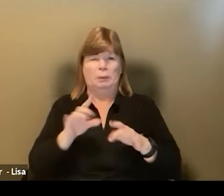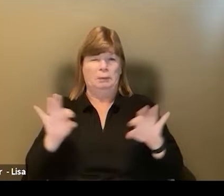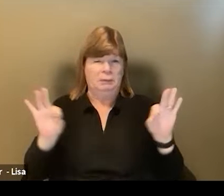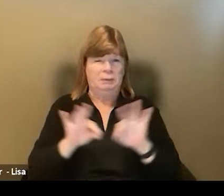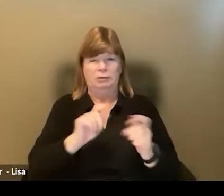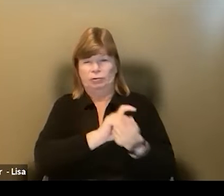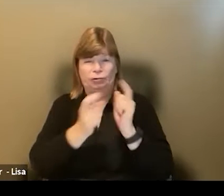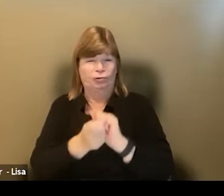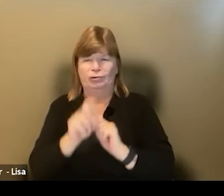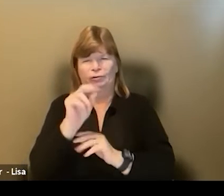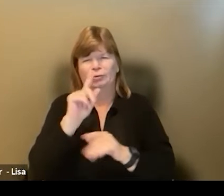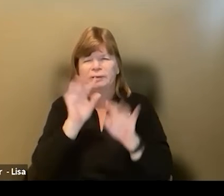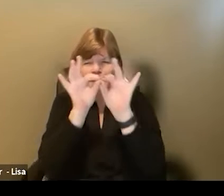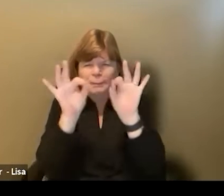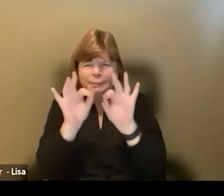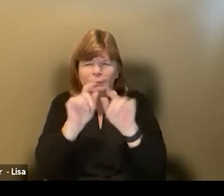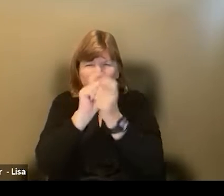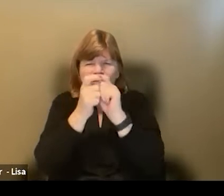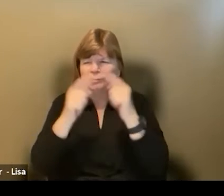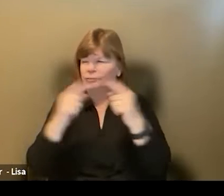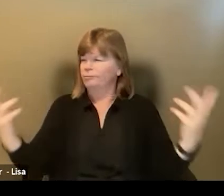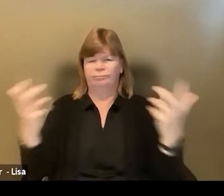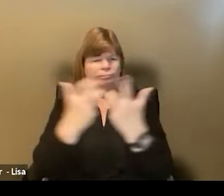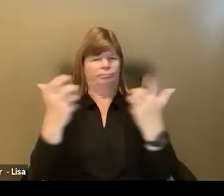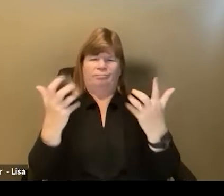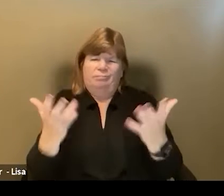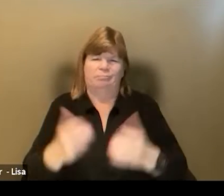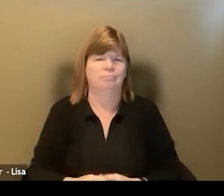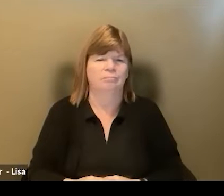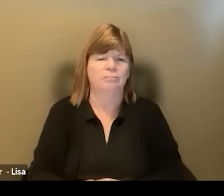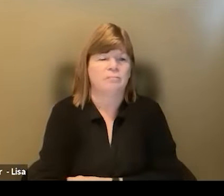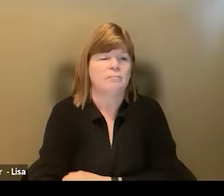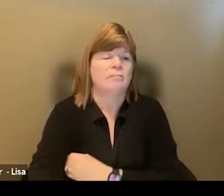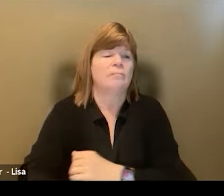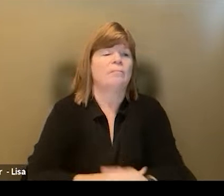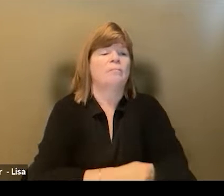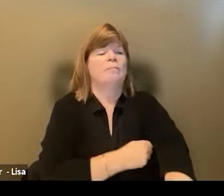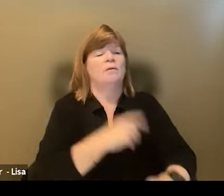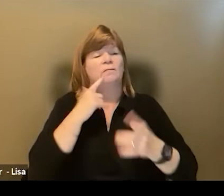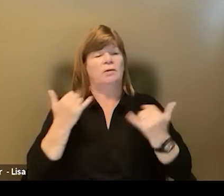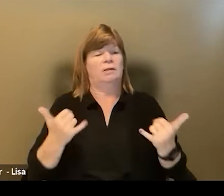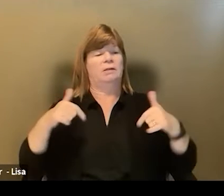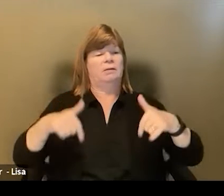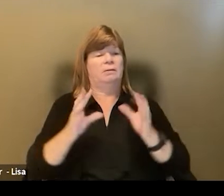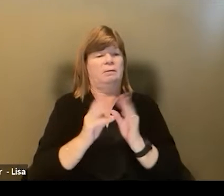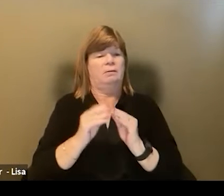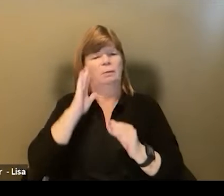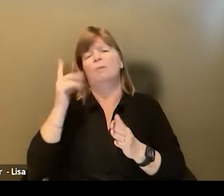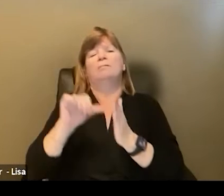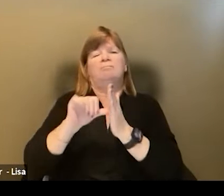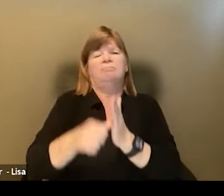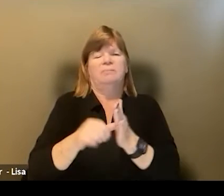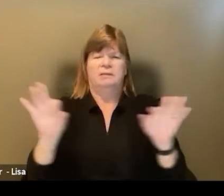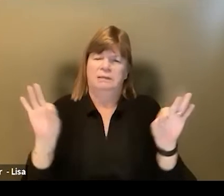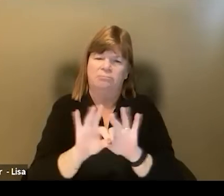or specific policy or procedure that is changing. So for this webinar, we will be highlighting the